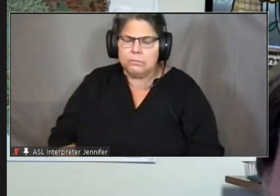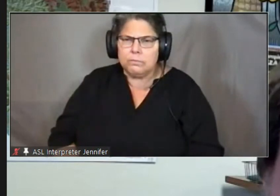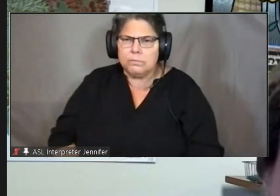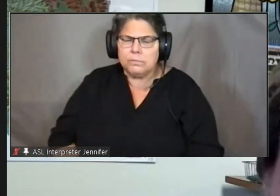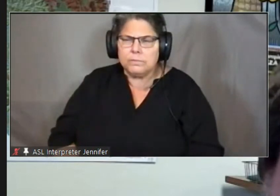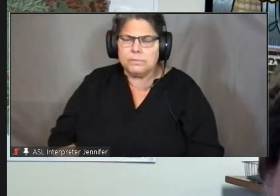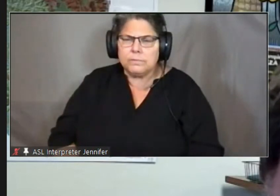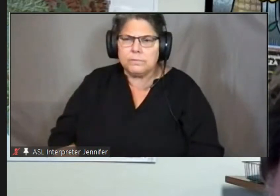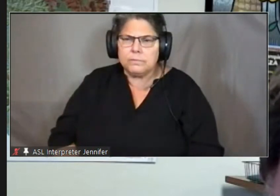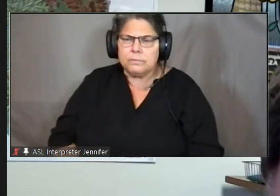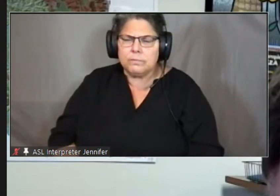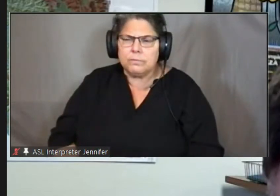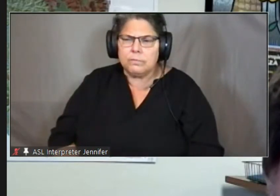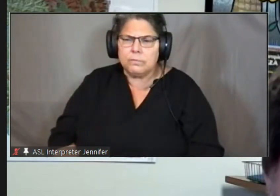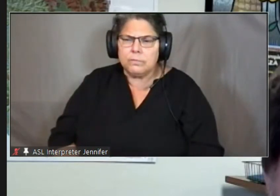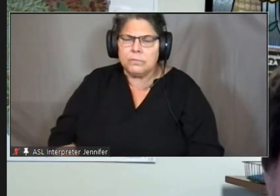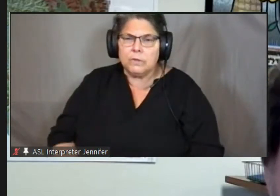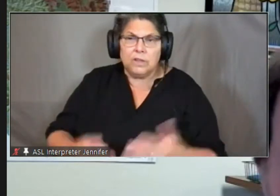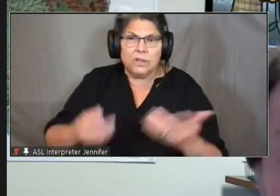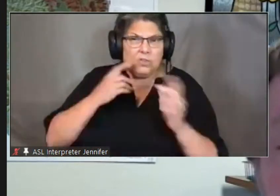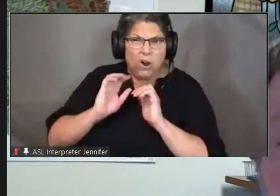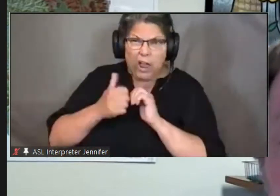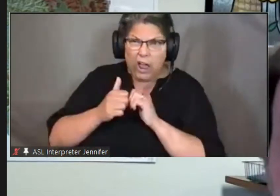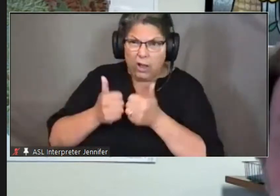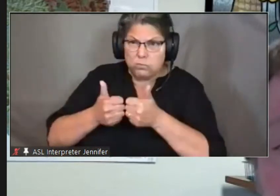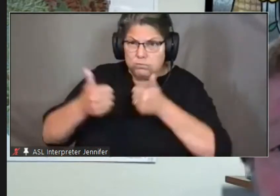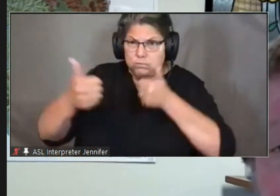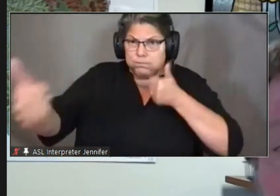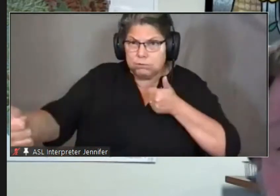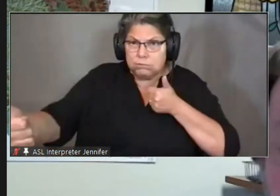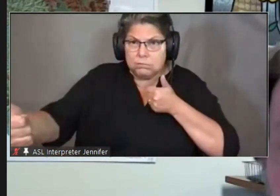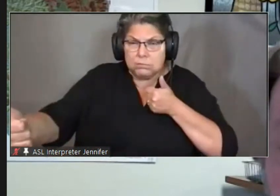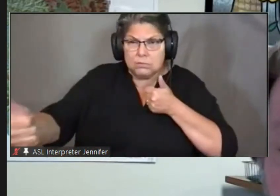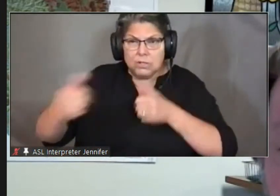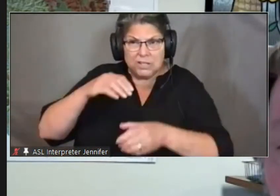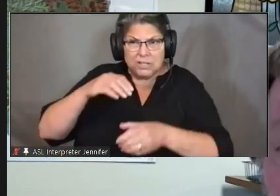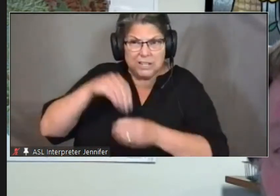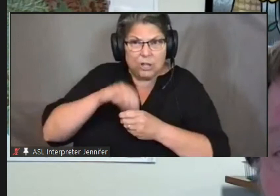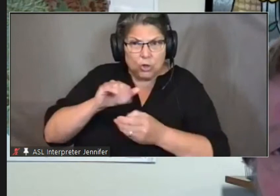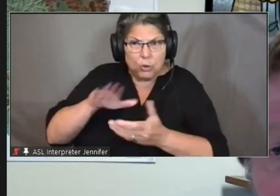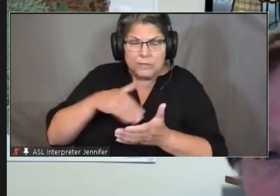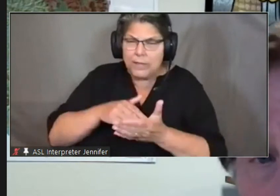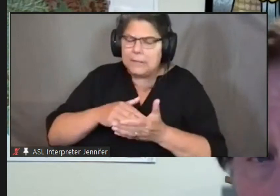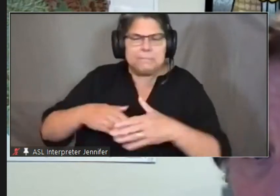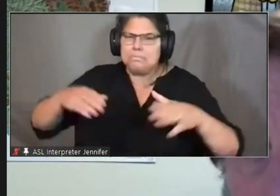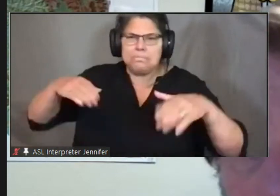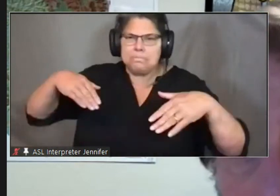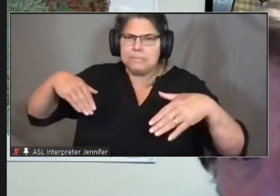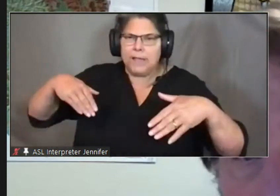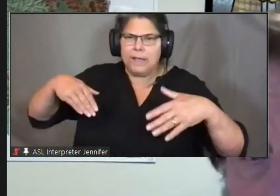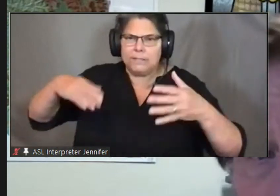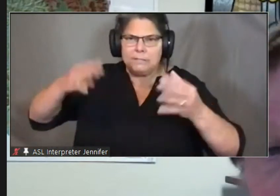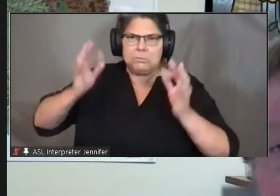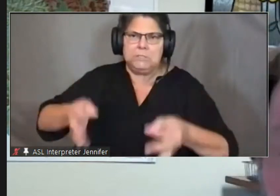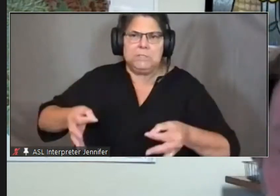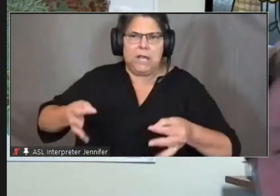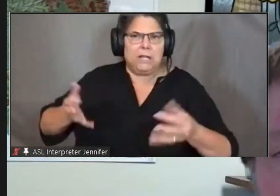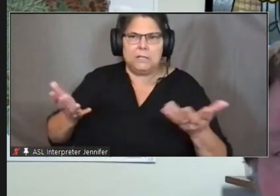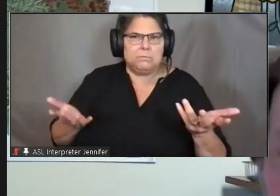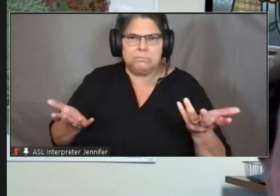recommendations for social distancing within those centers has not been an issue. It has not